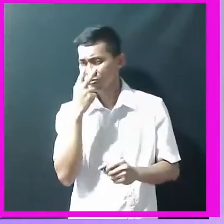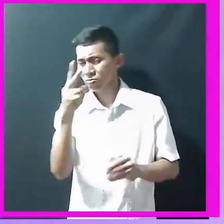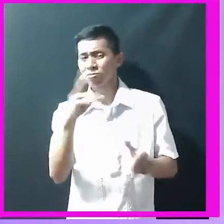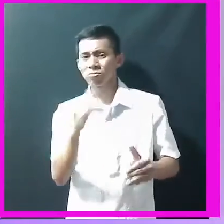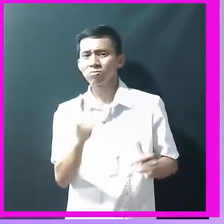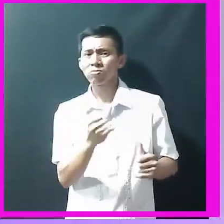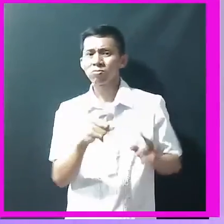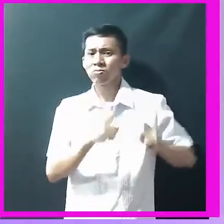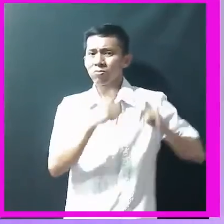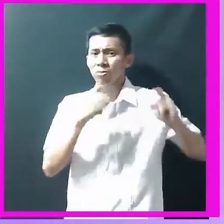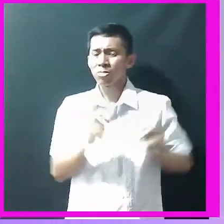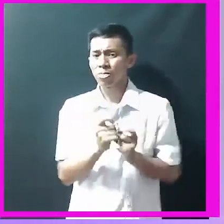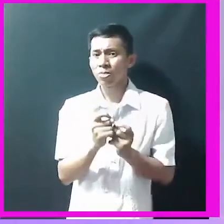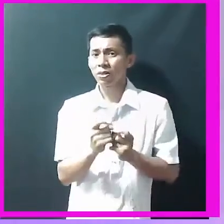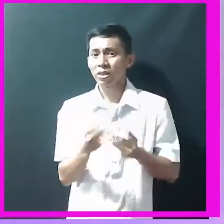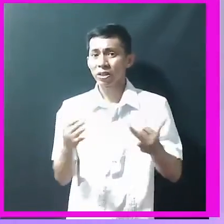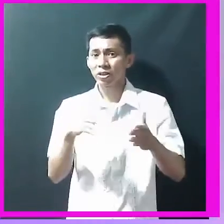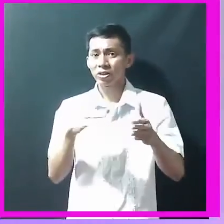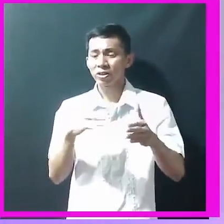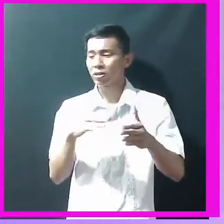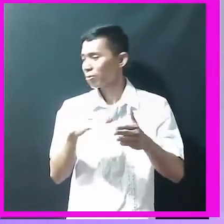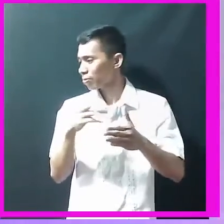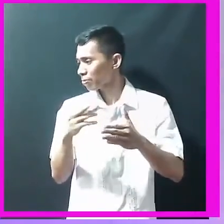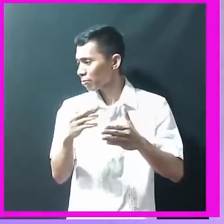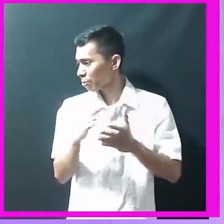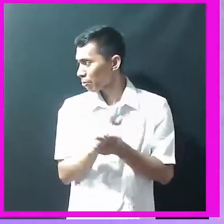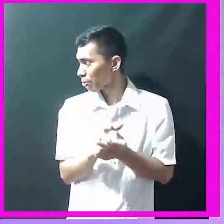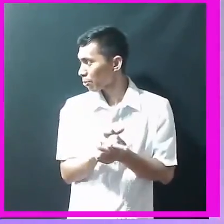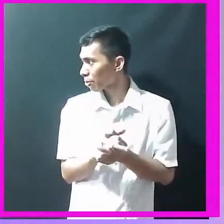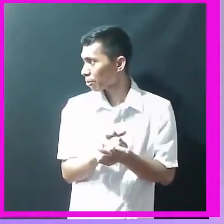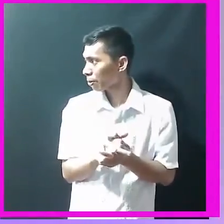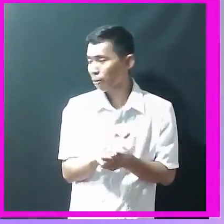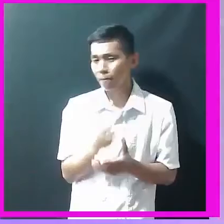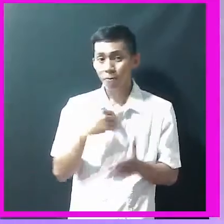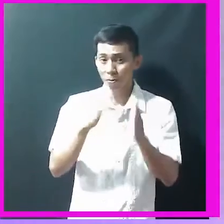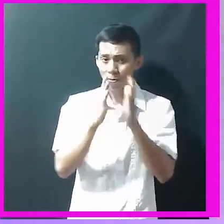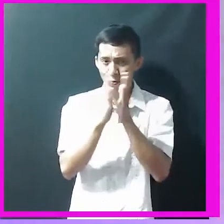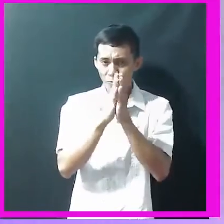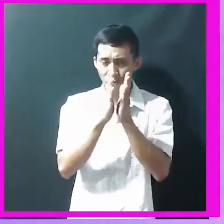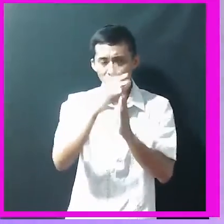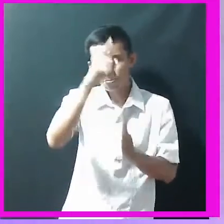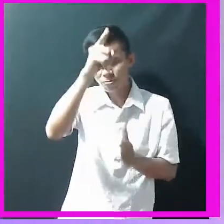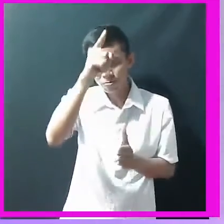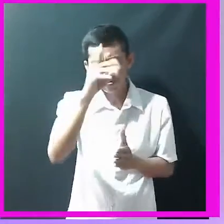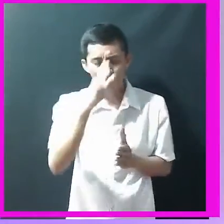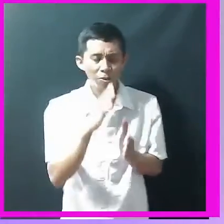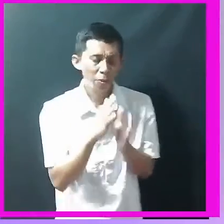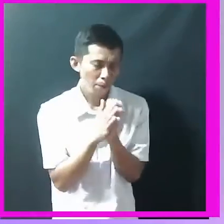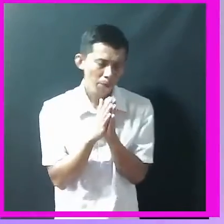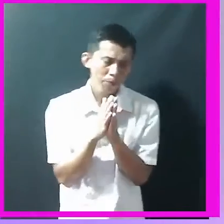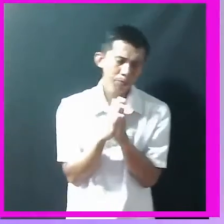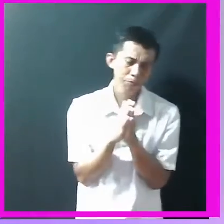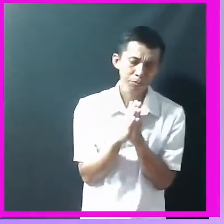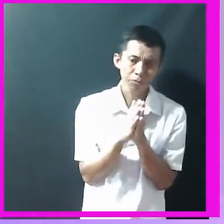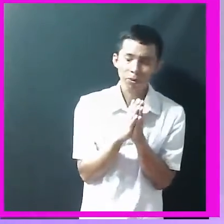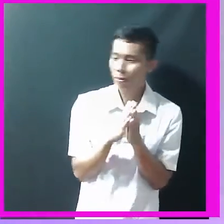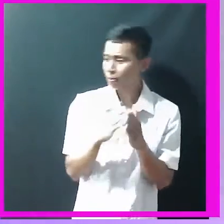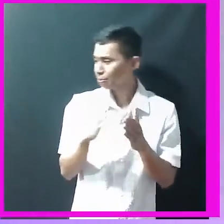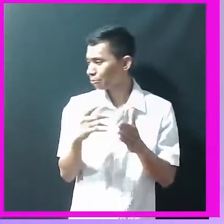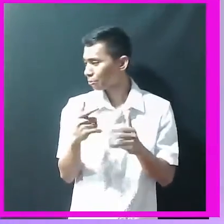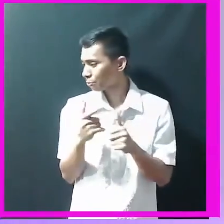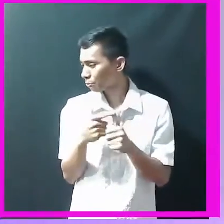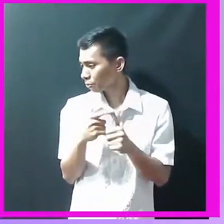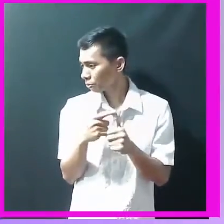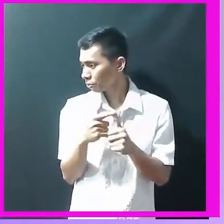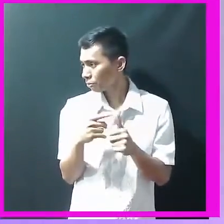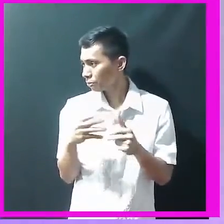few minutes, antud kita nga mahuman sa kining time nga allotted, in which ang Ginoo makipag-istorya sa tua, let us have